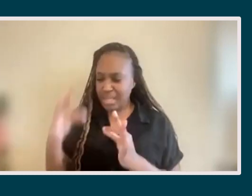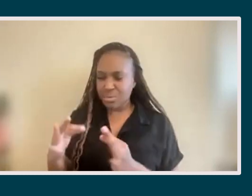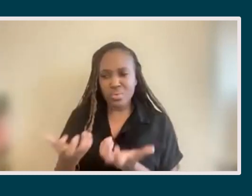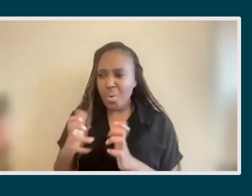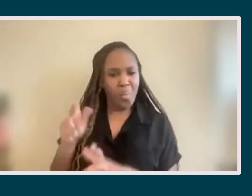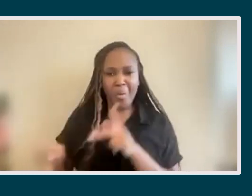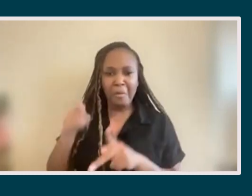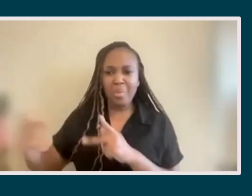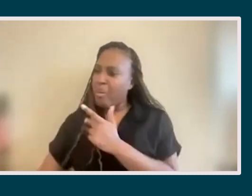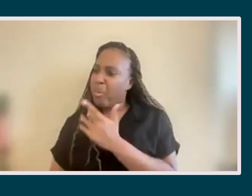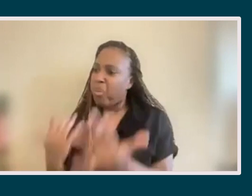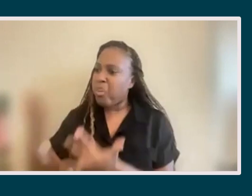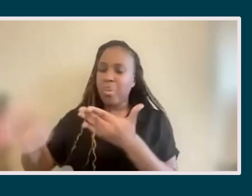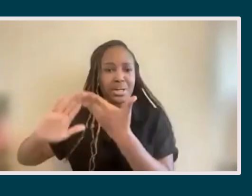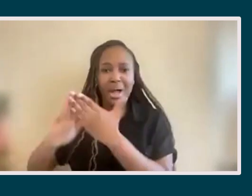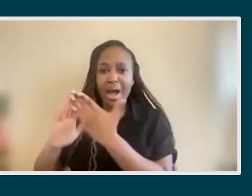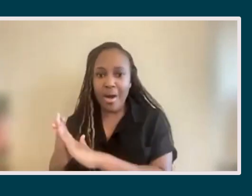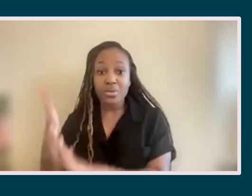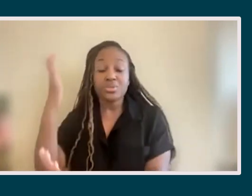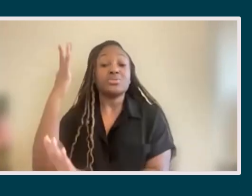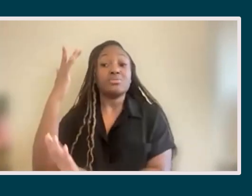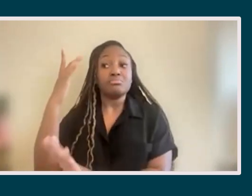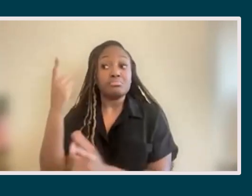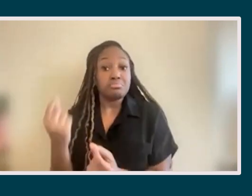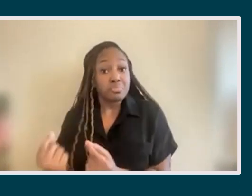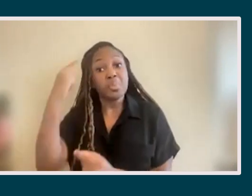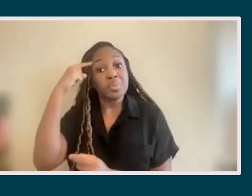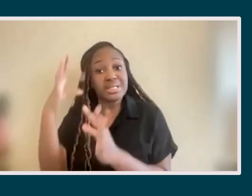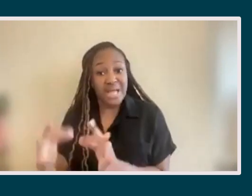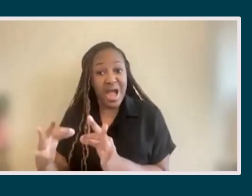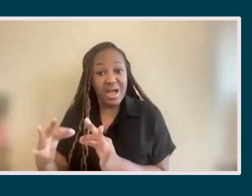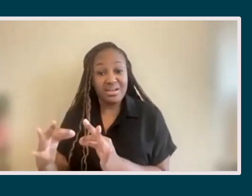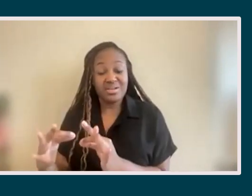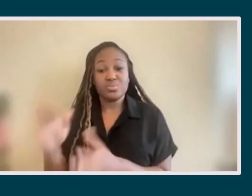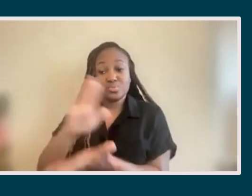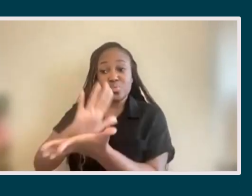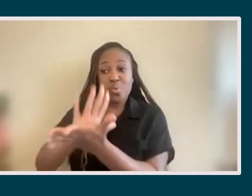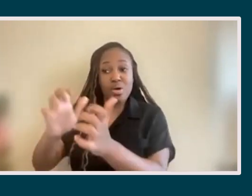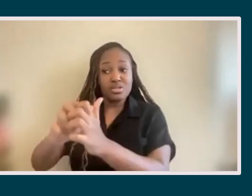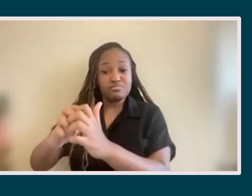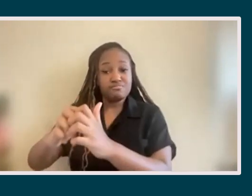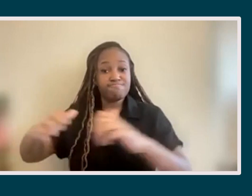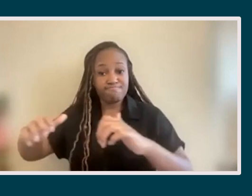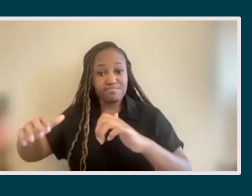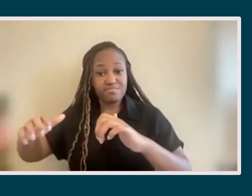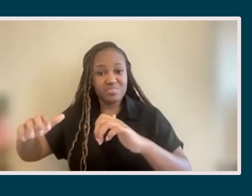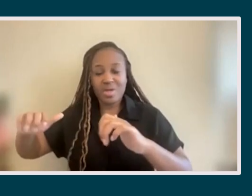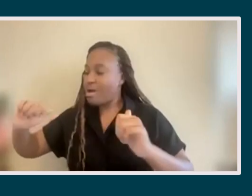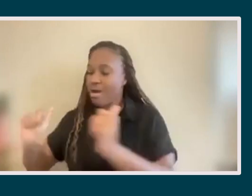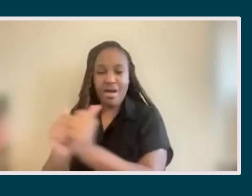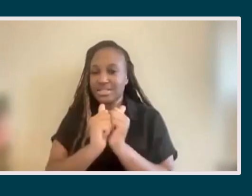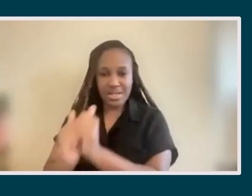the schools. I remember that day like it was yesterday. So yes, things have changed. There are some